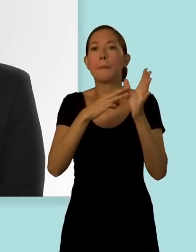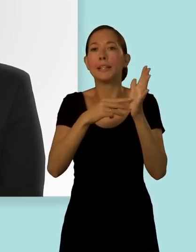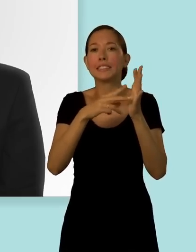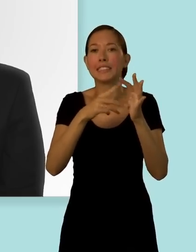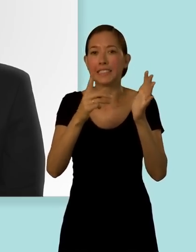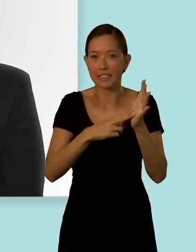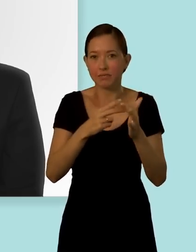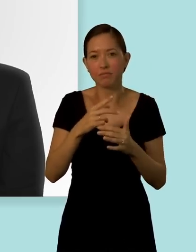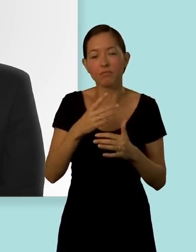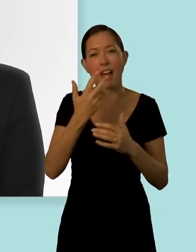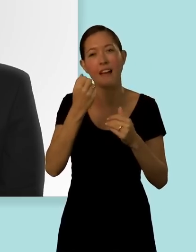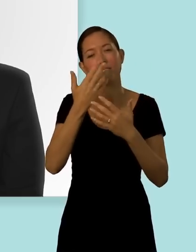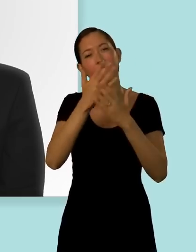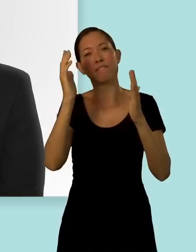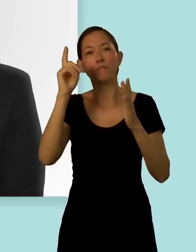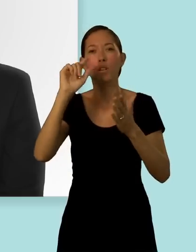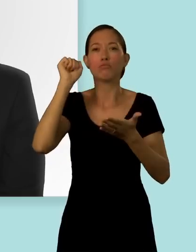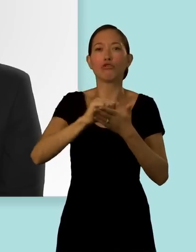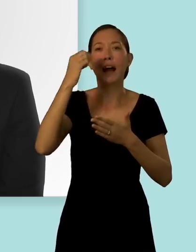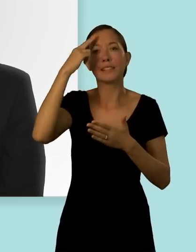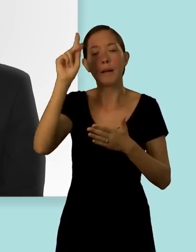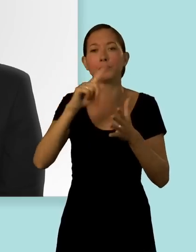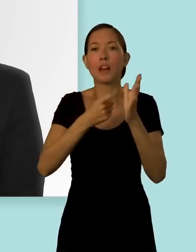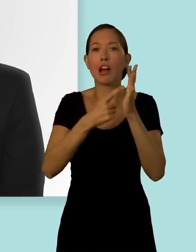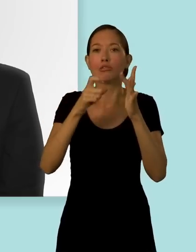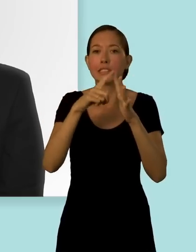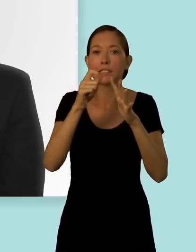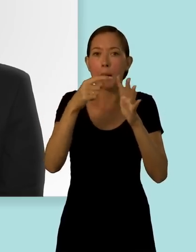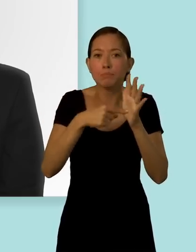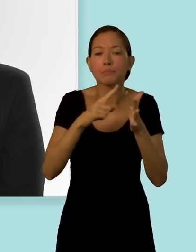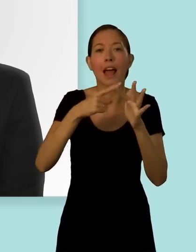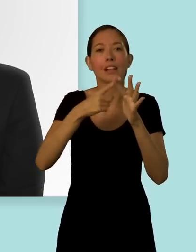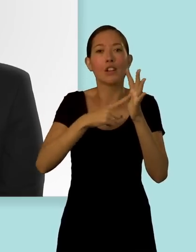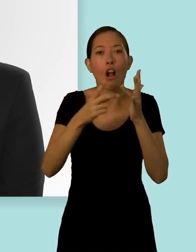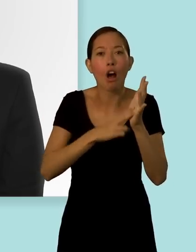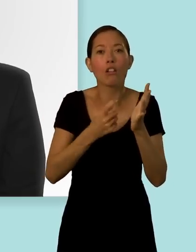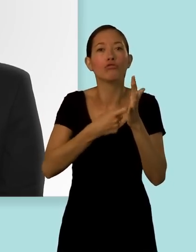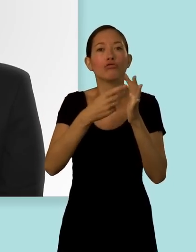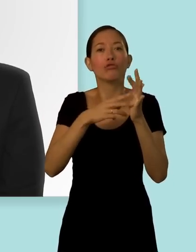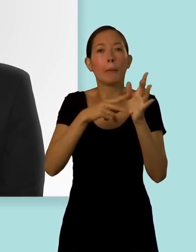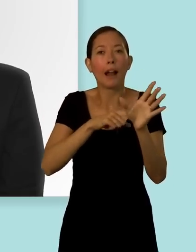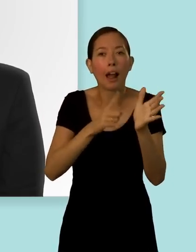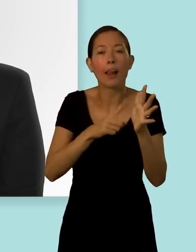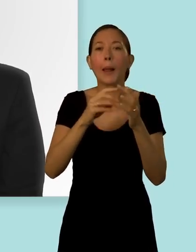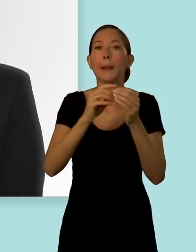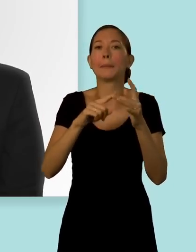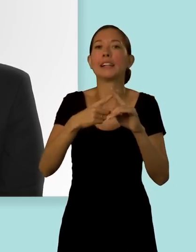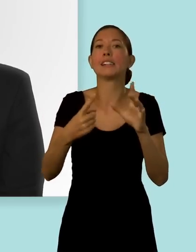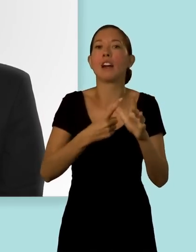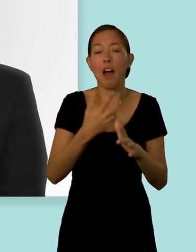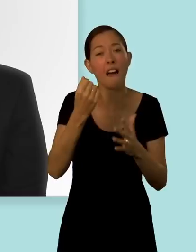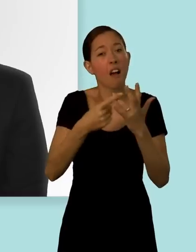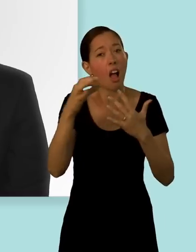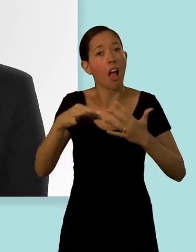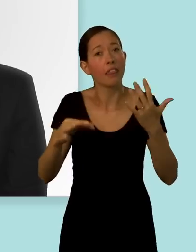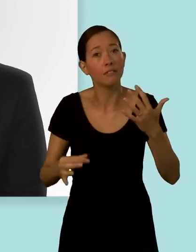names Aricept, Exelon, Remonil and Ebixa, but there are others. These drugs all help to tackle the